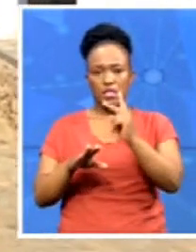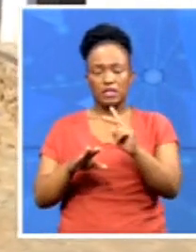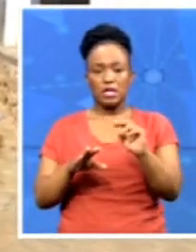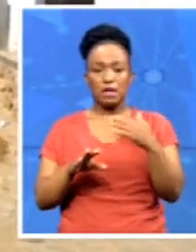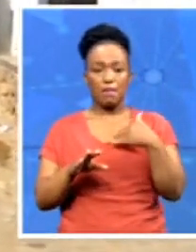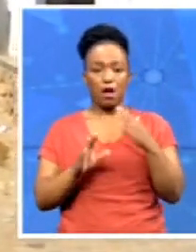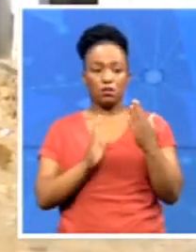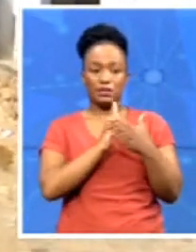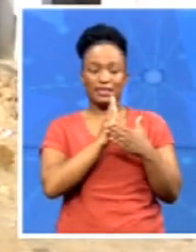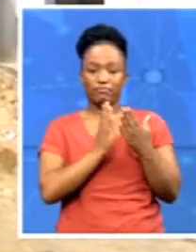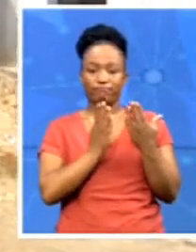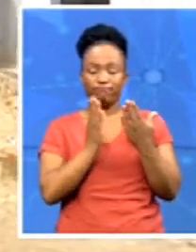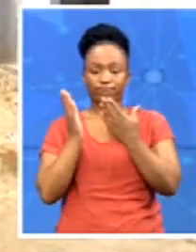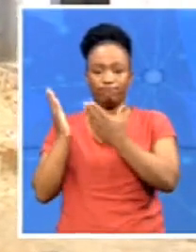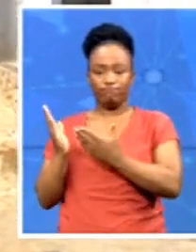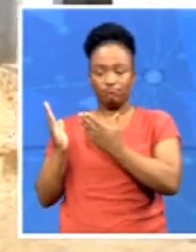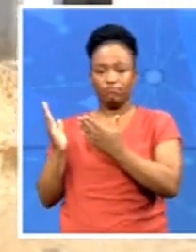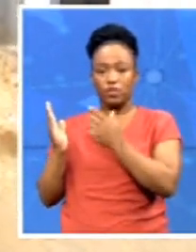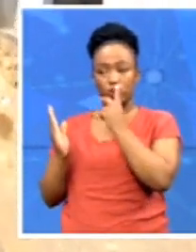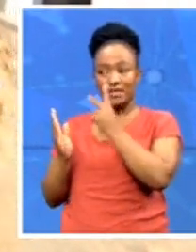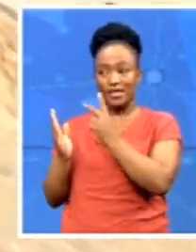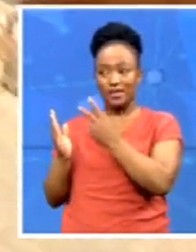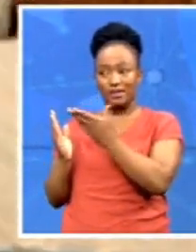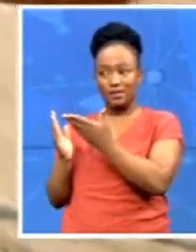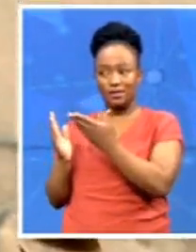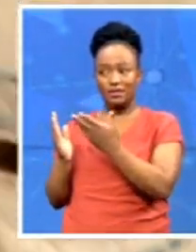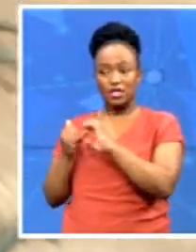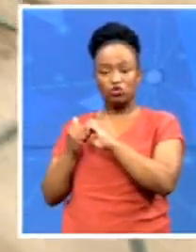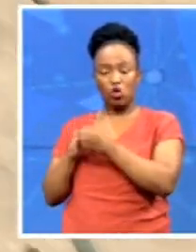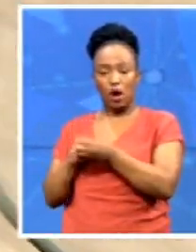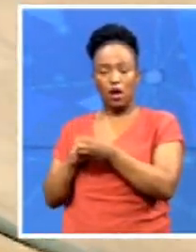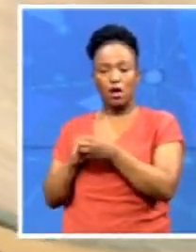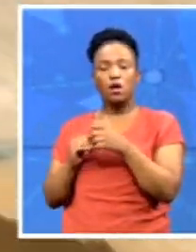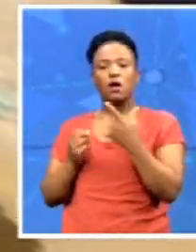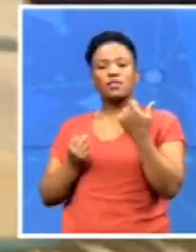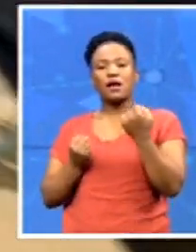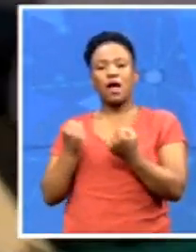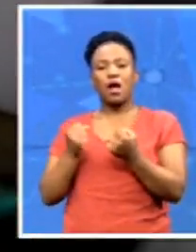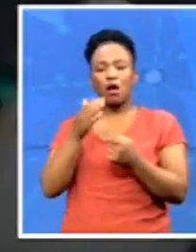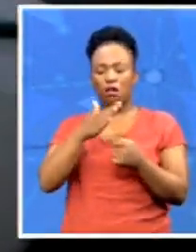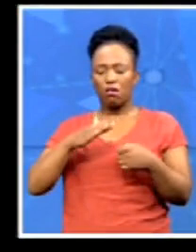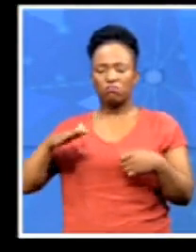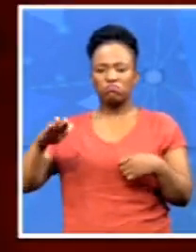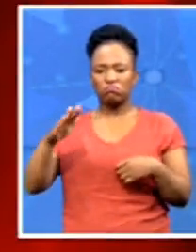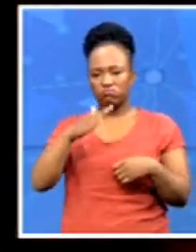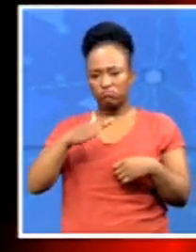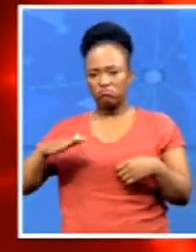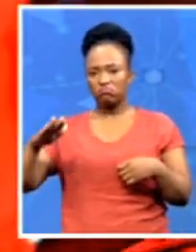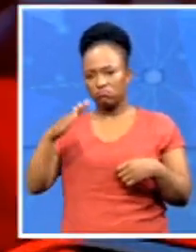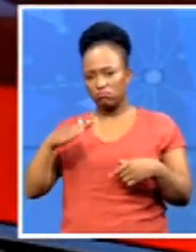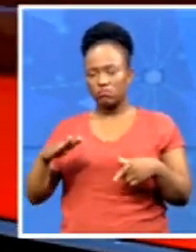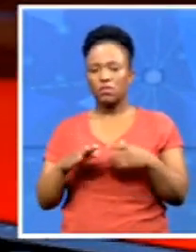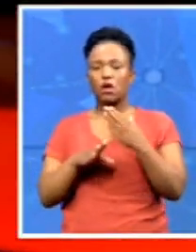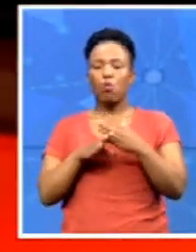point to try and get cars in. Some of the workers here have also been turning away some of